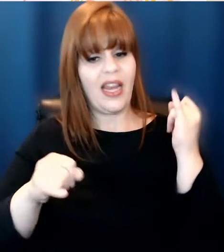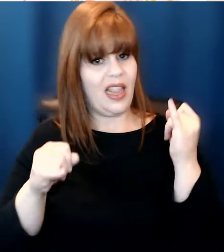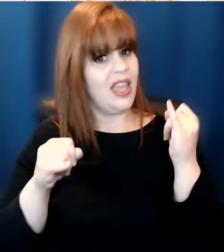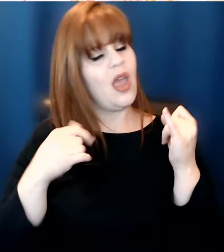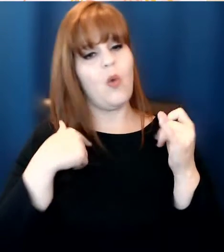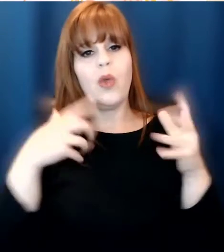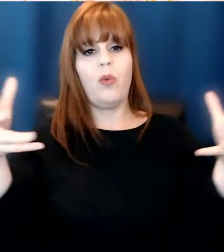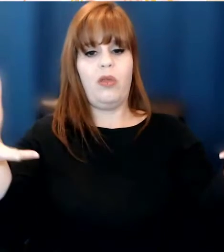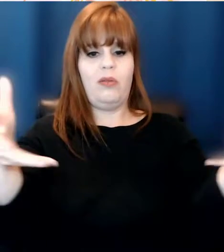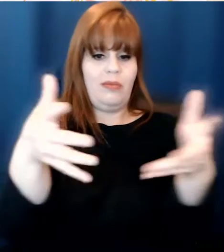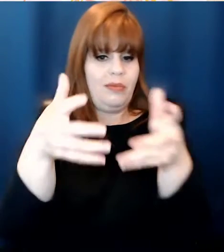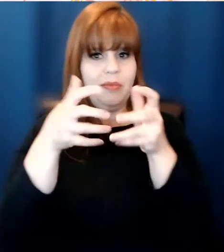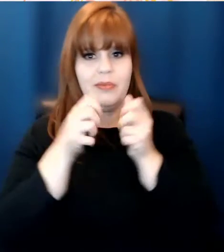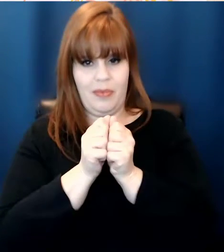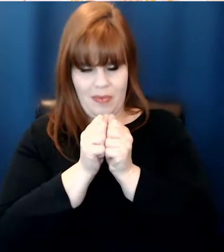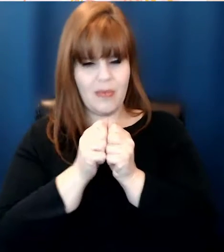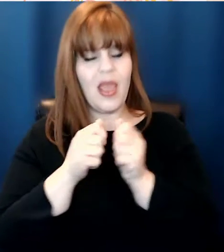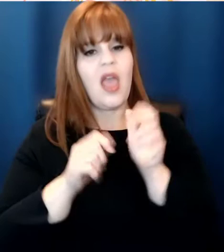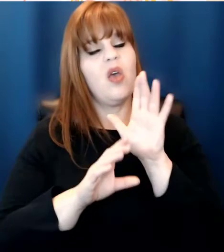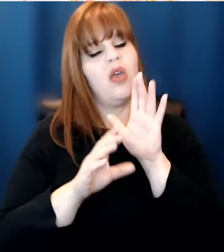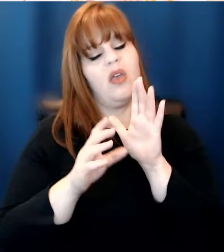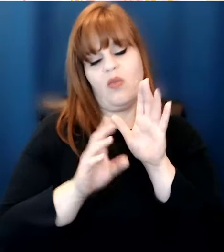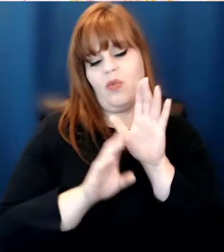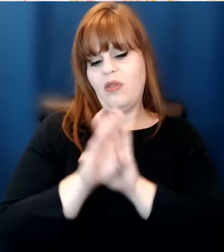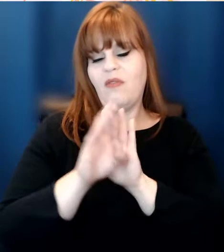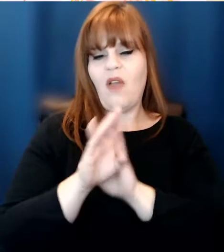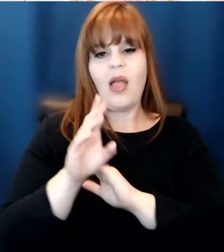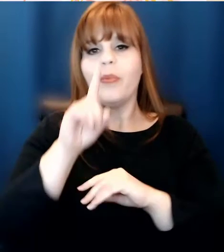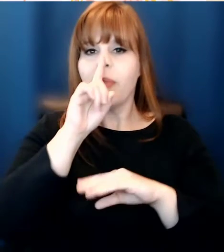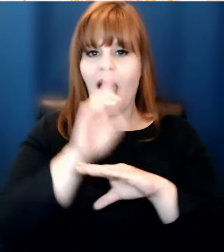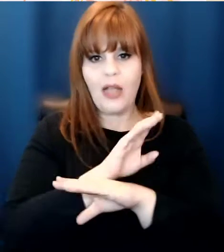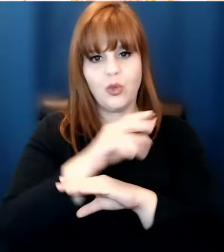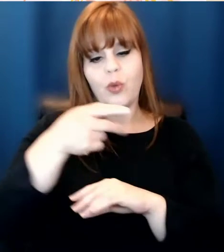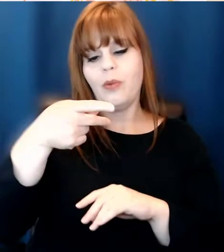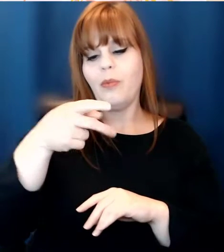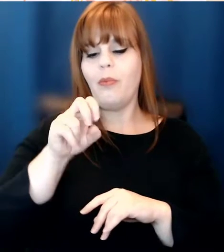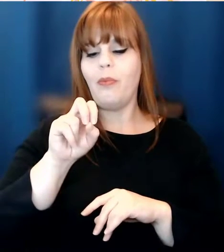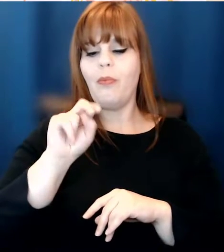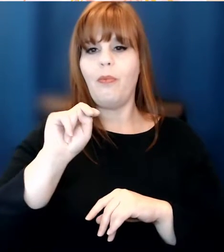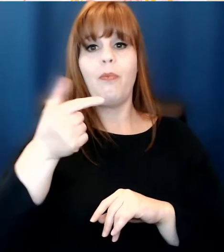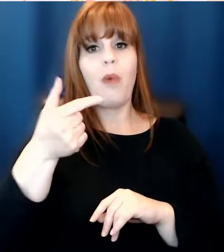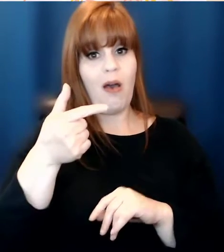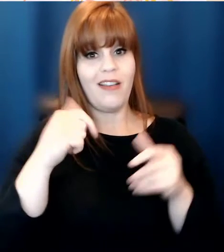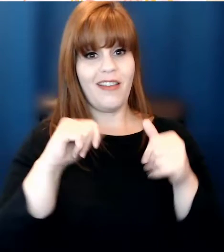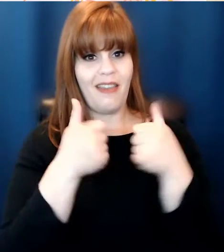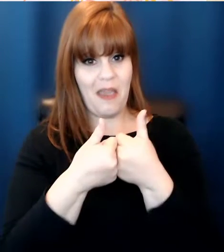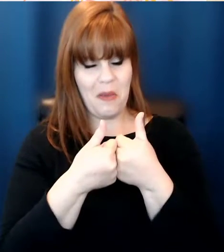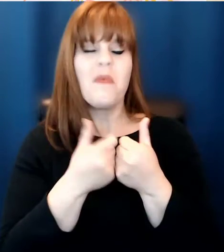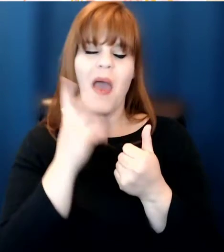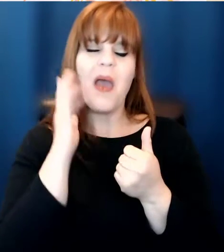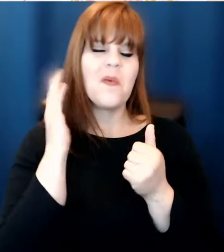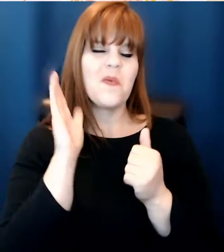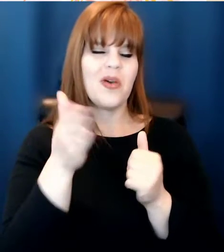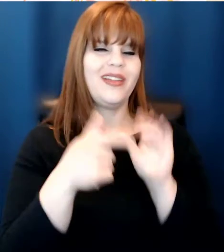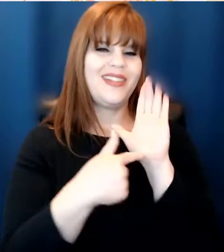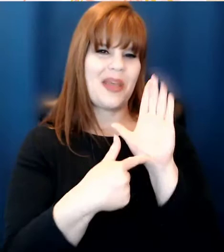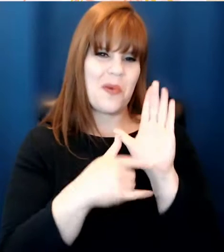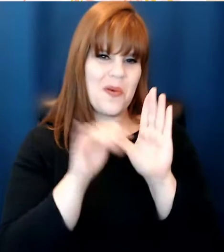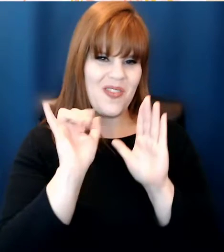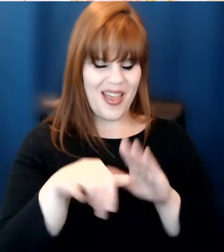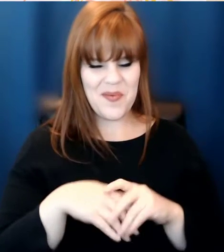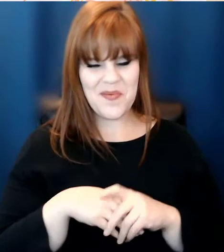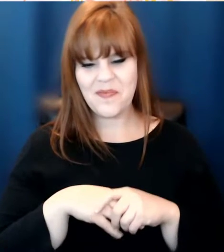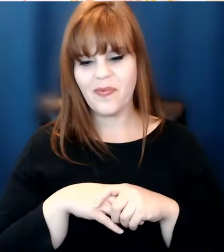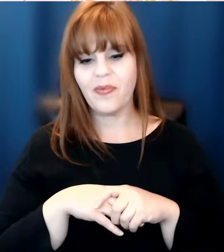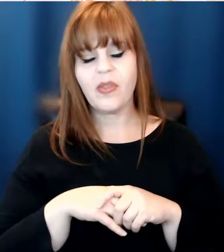developed we've developed the actual Pong game, and we'll demo that. So let's